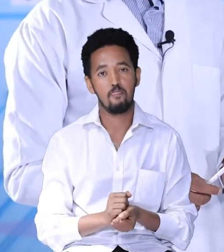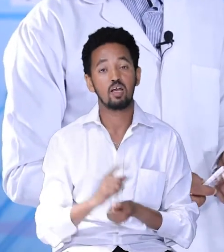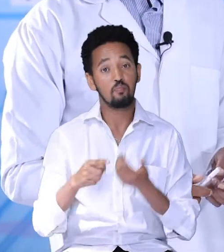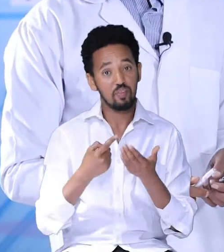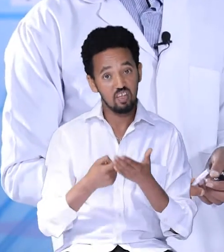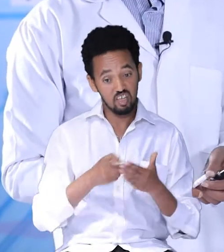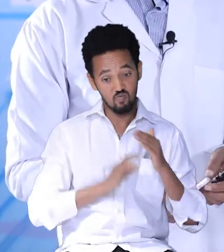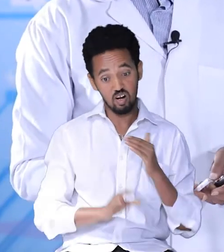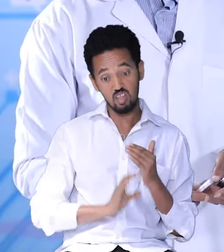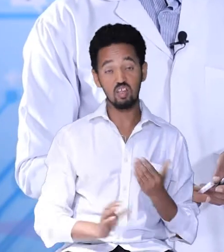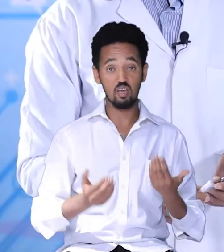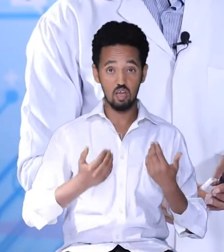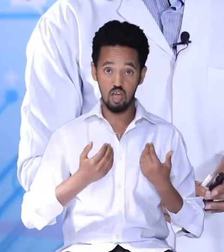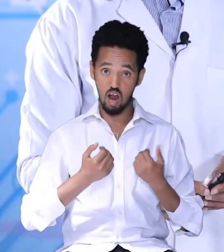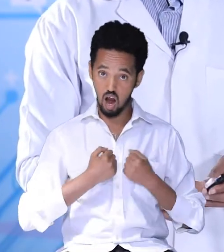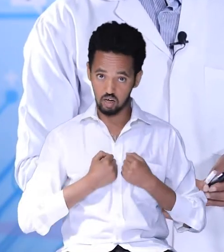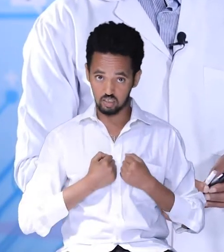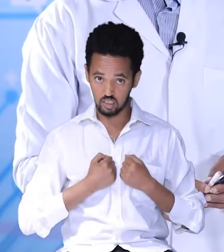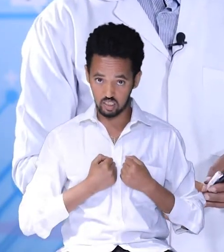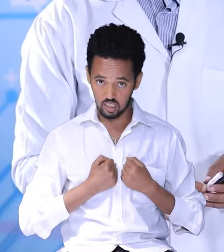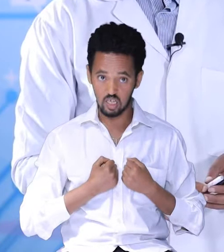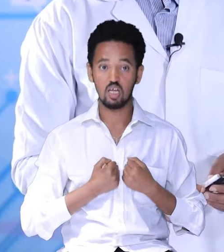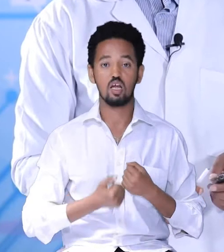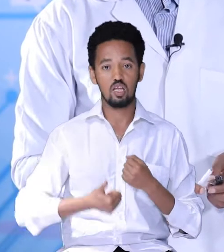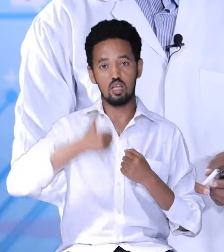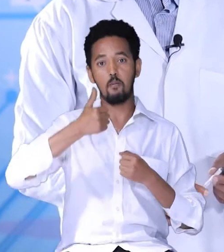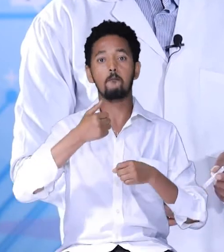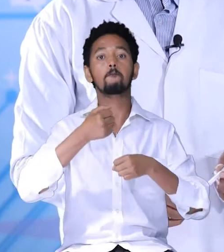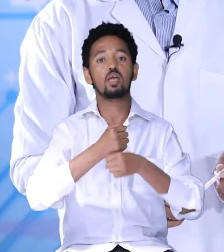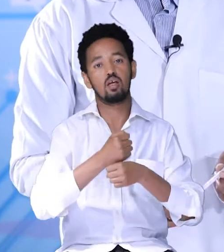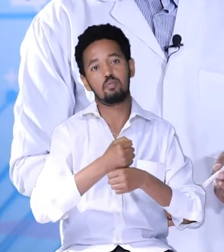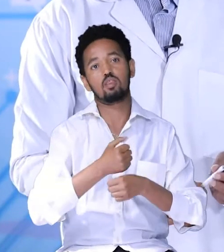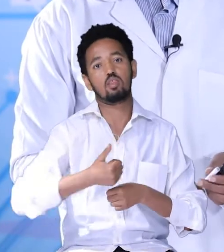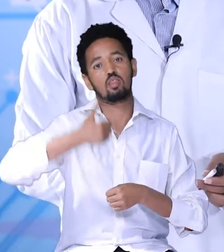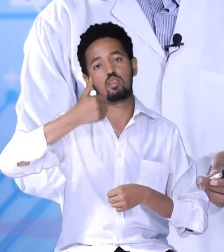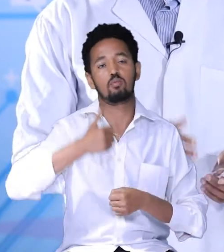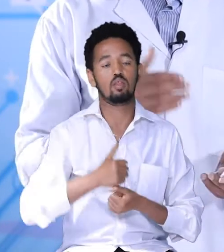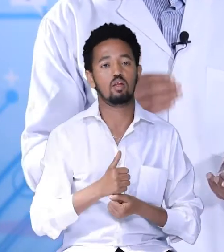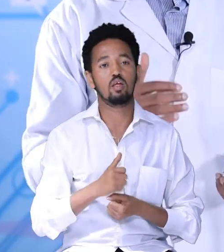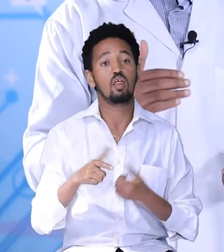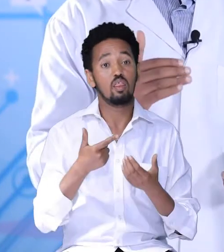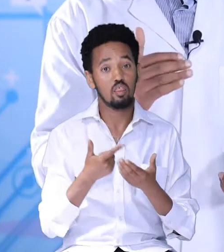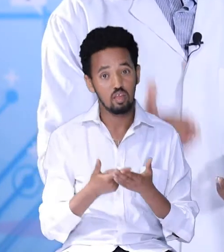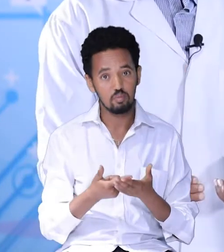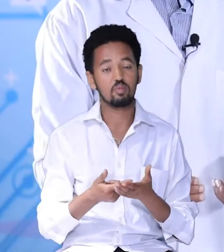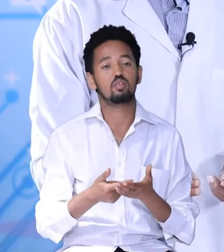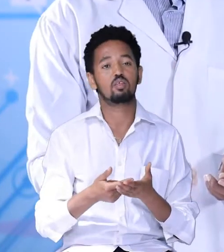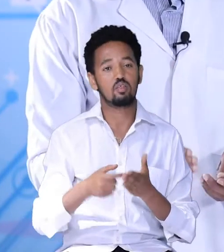This fertility has a measurements. That means the amount